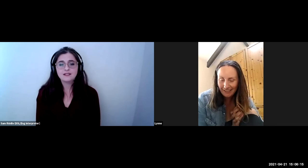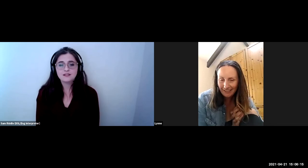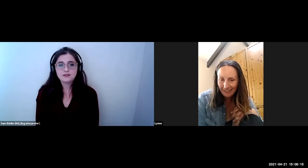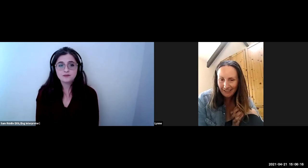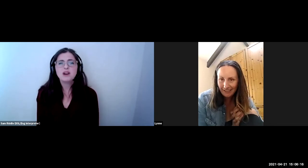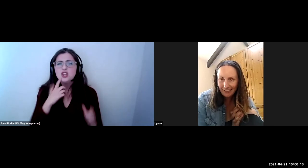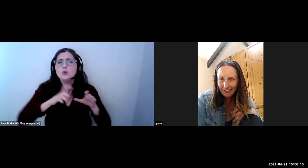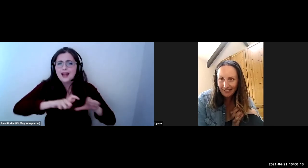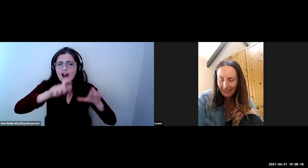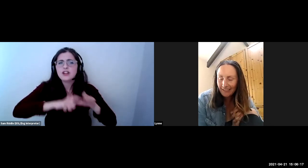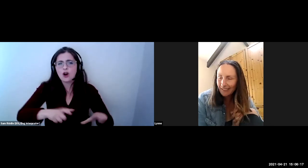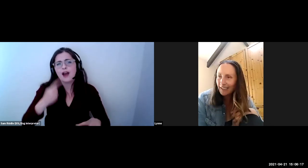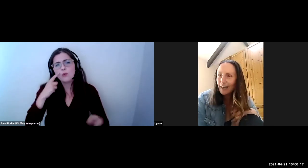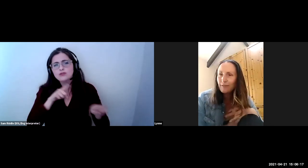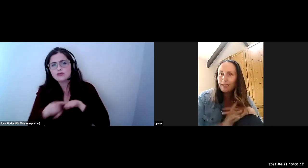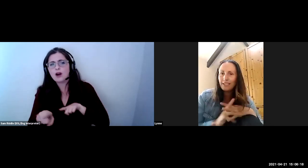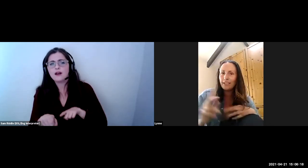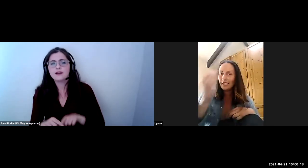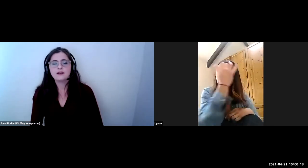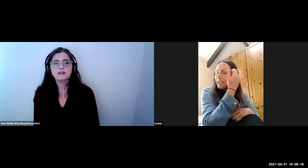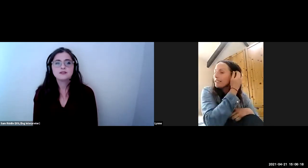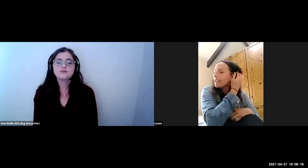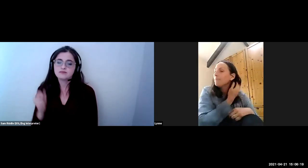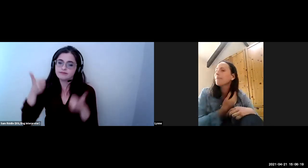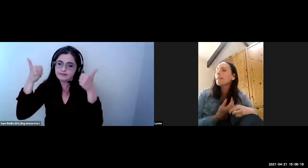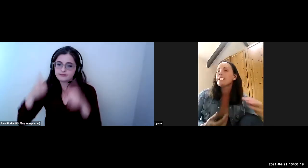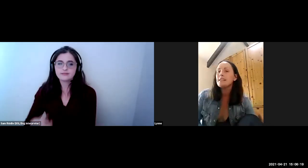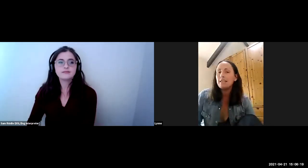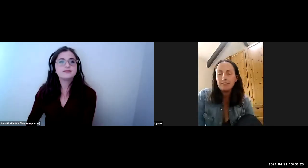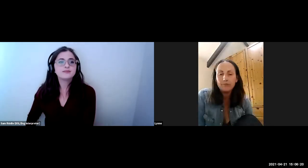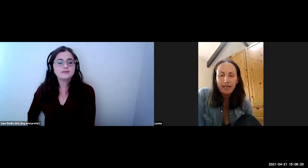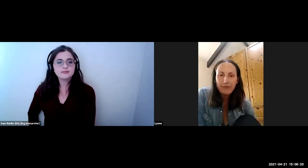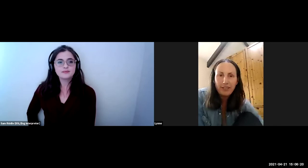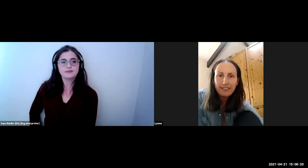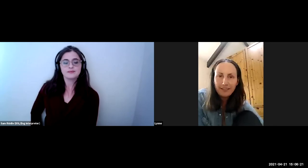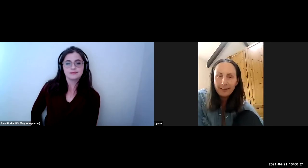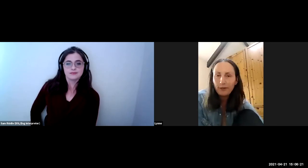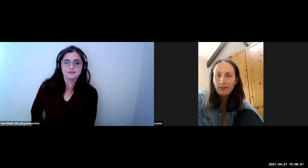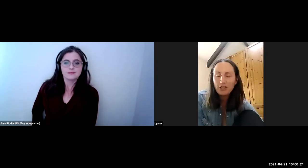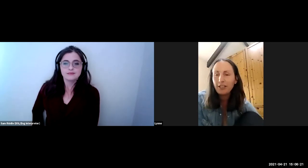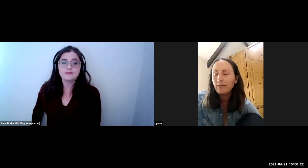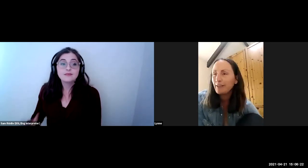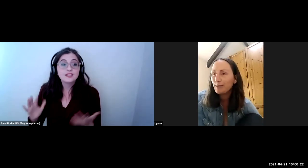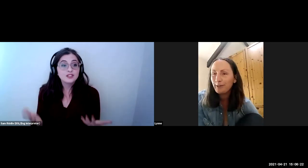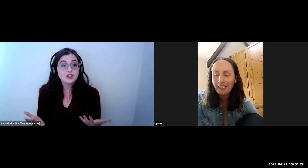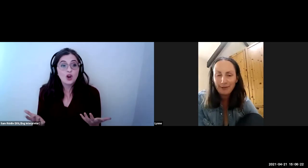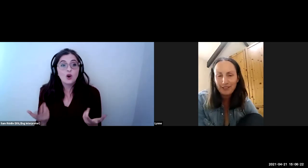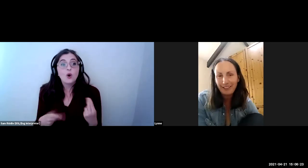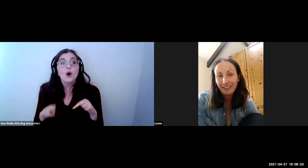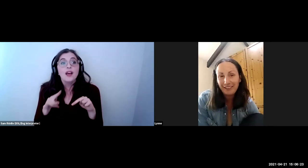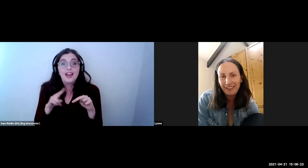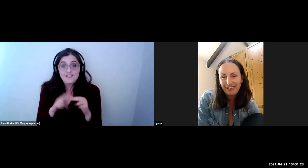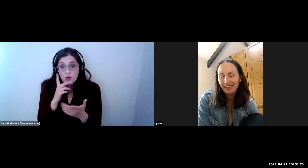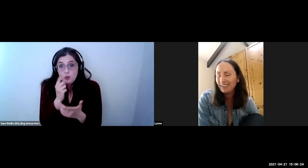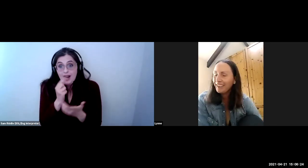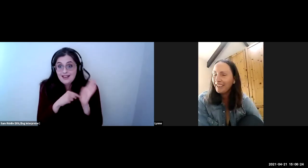Right, you carry on and I'll see what I can do. I will, yeah, okay, great. And if you get to the point of sharing, then we can just coordinate which